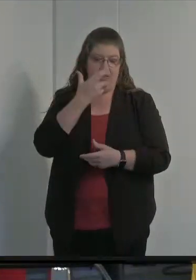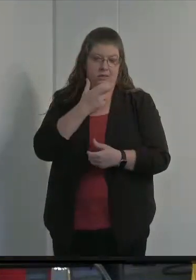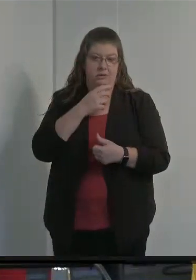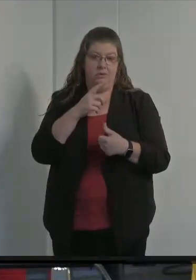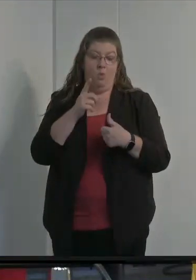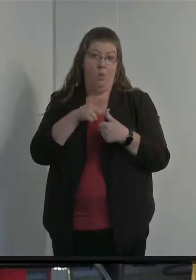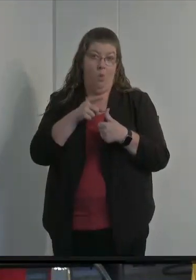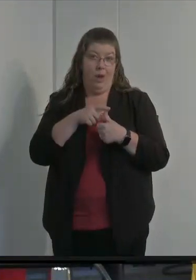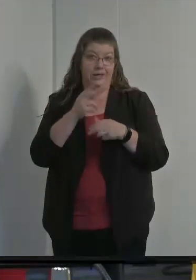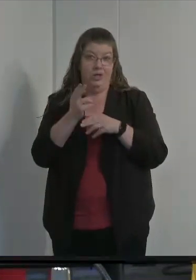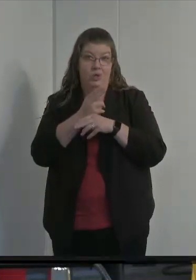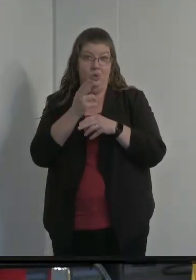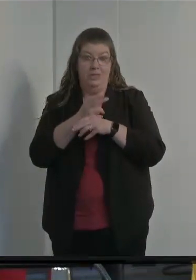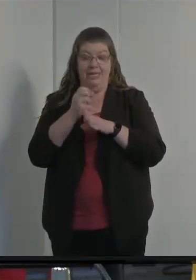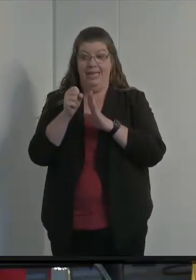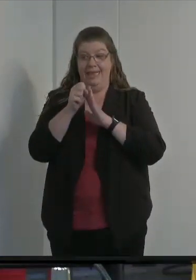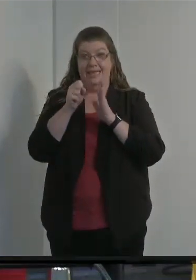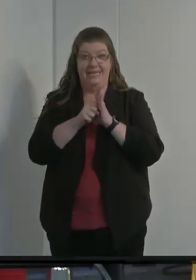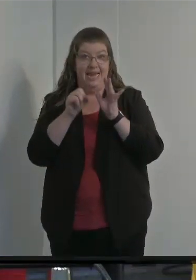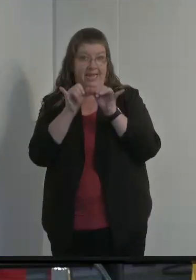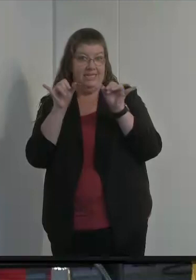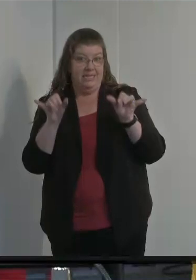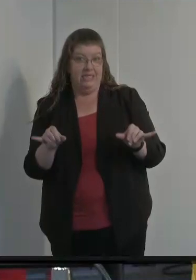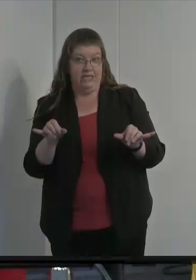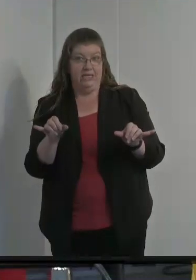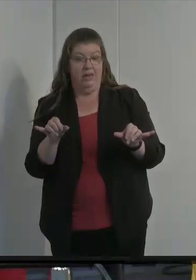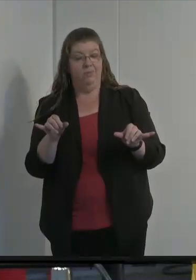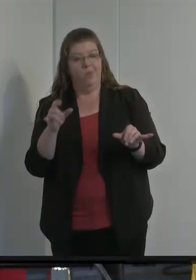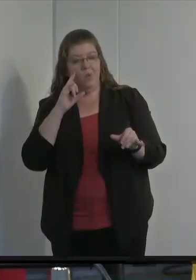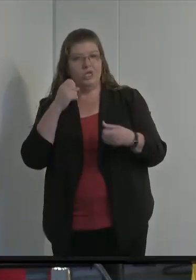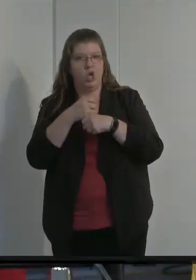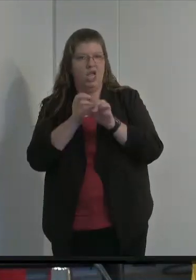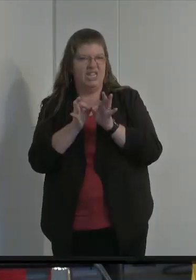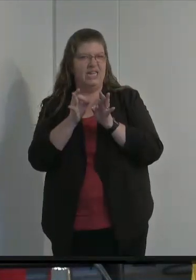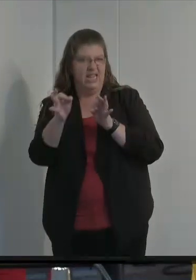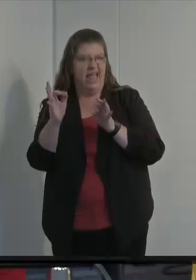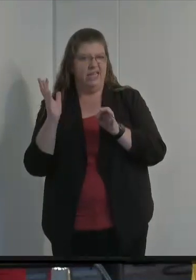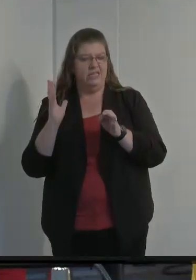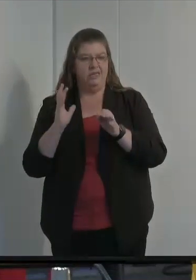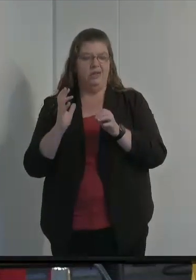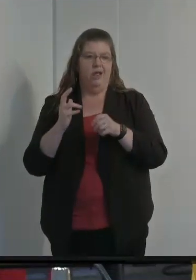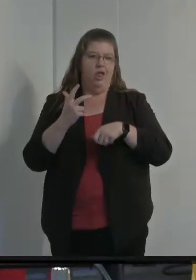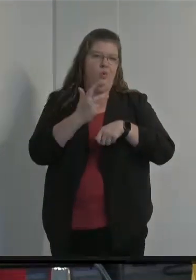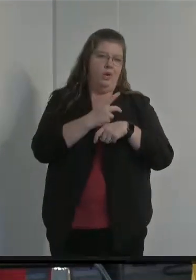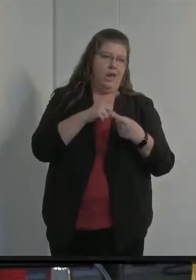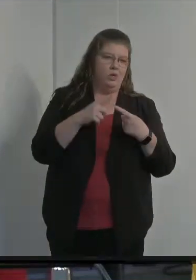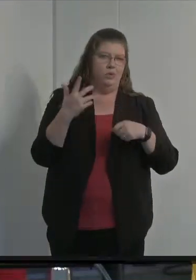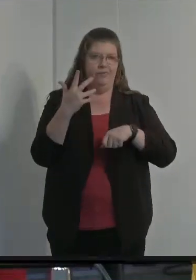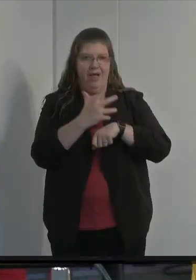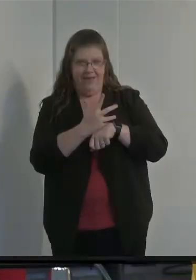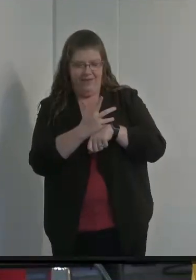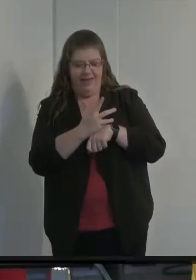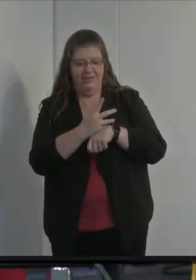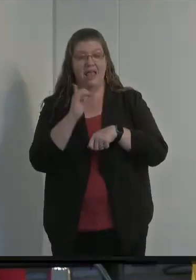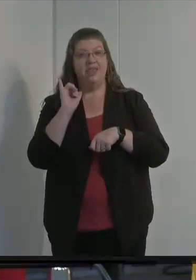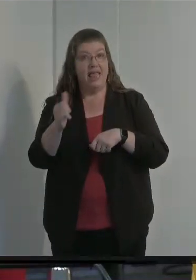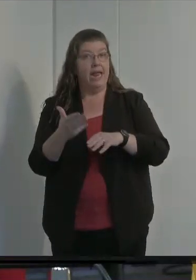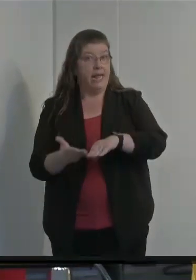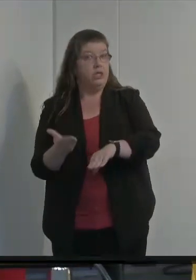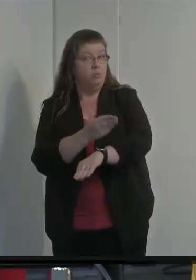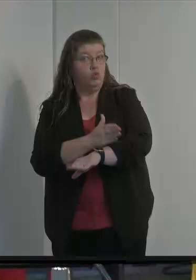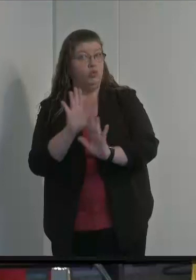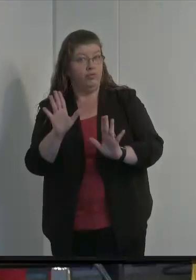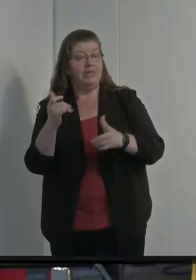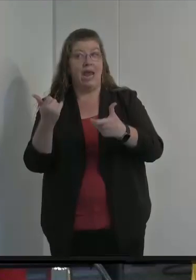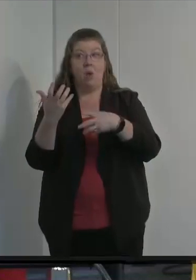example, using the state system at one point was causing delays of between 3 and 5 days. That has since improved, and we